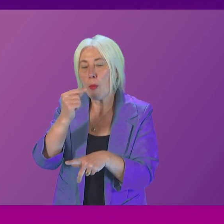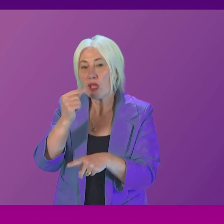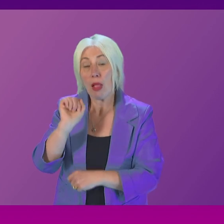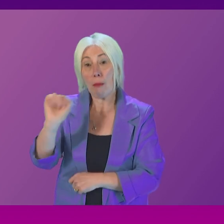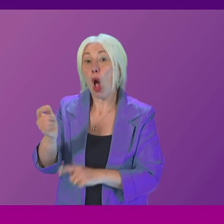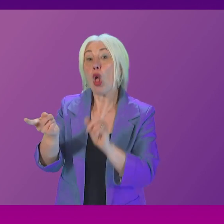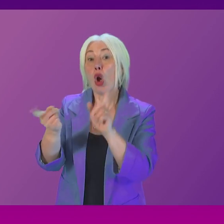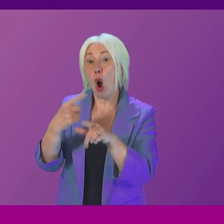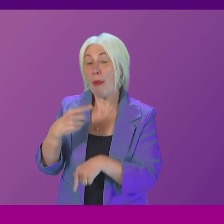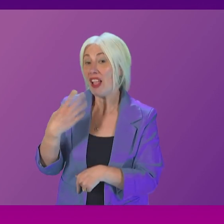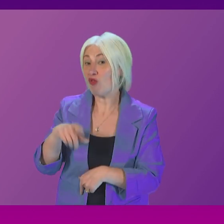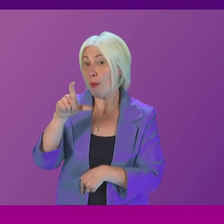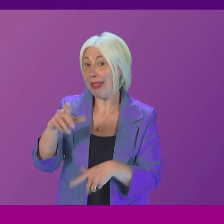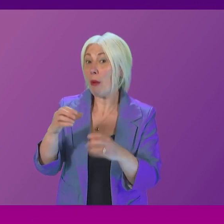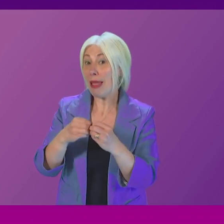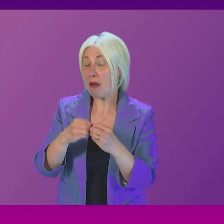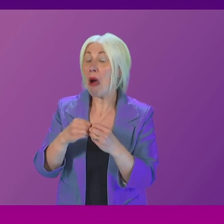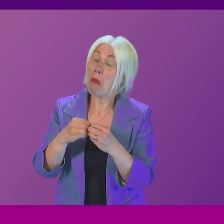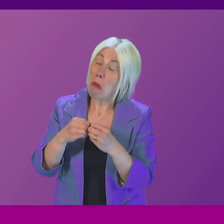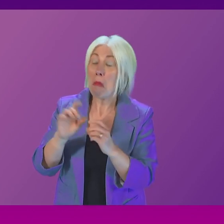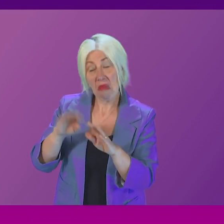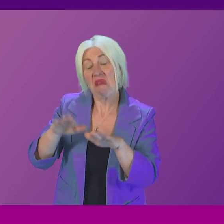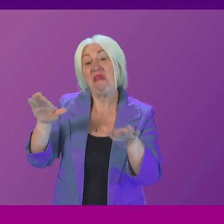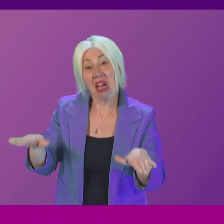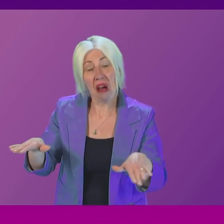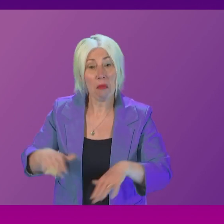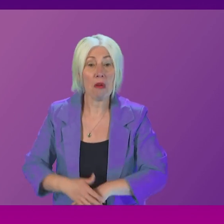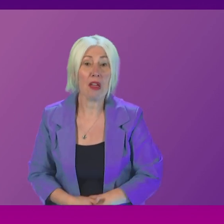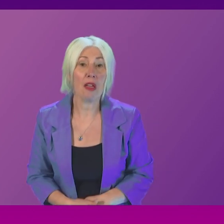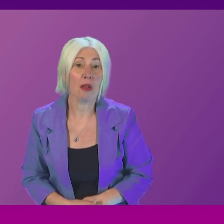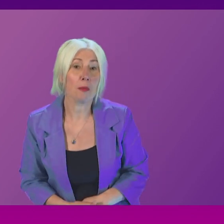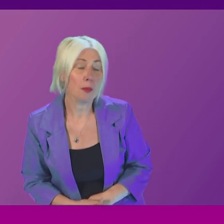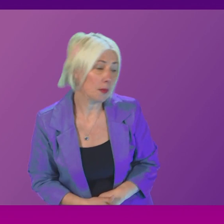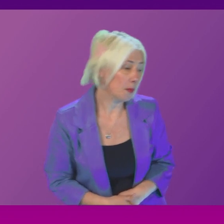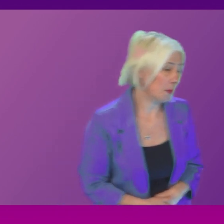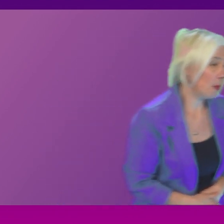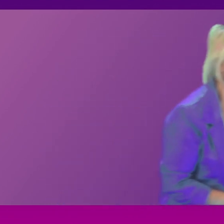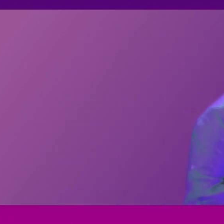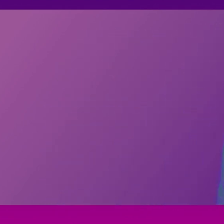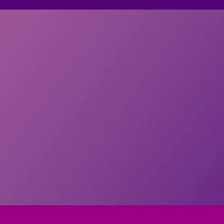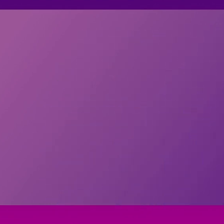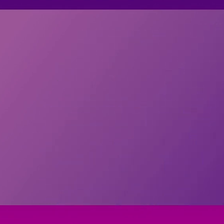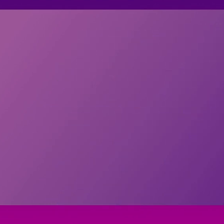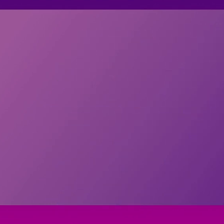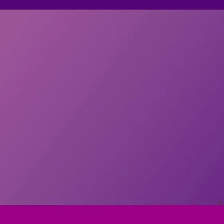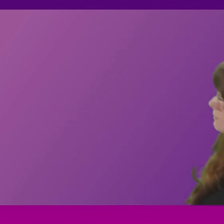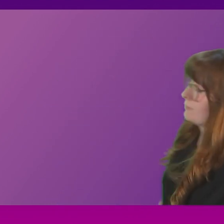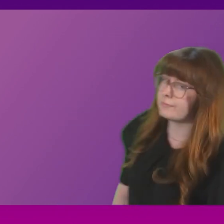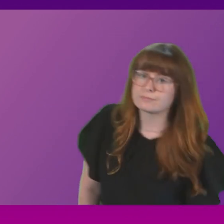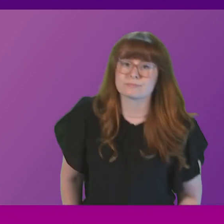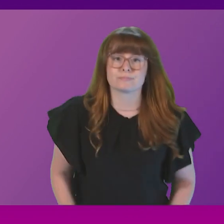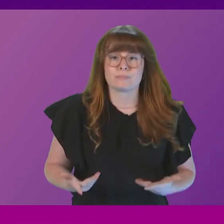that Claire Baker makes are fair. Thank you. Much. We're going to move on from transparency